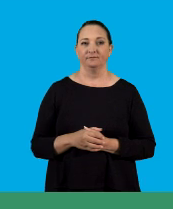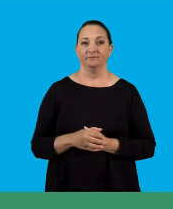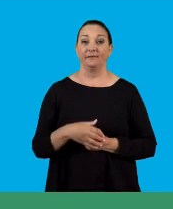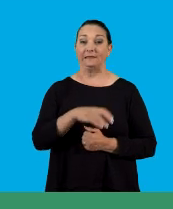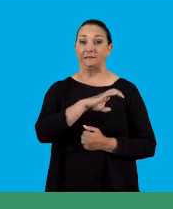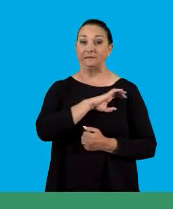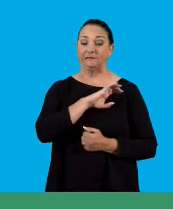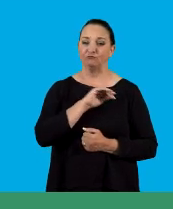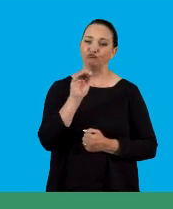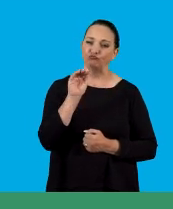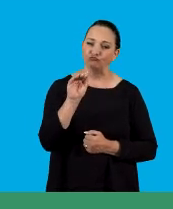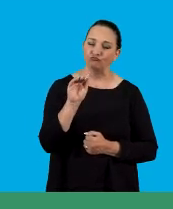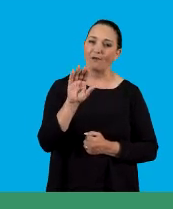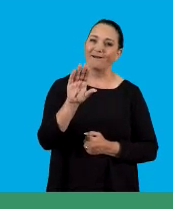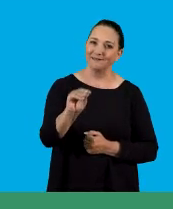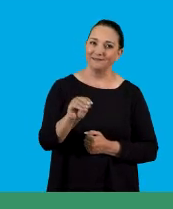requested